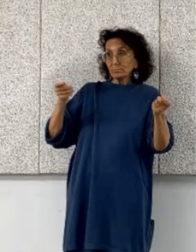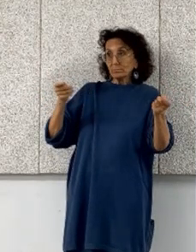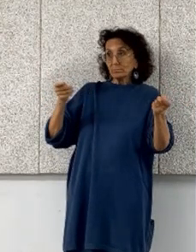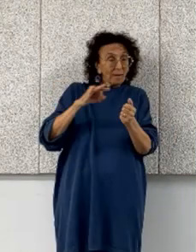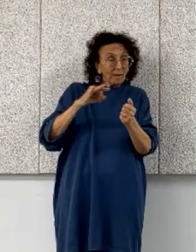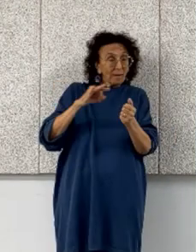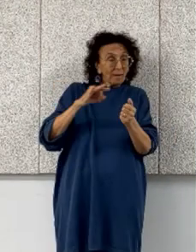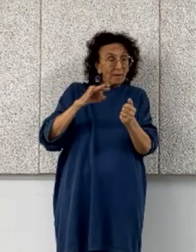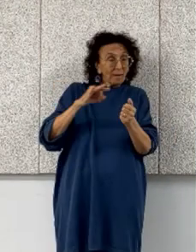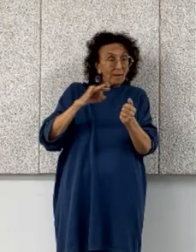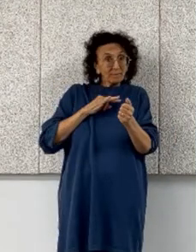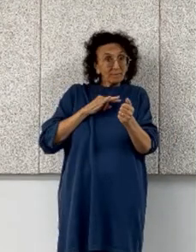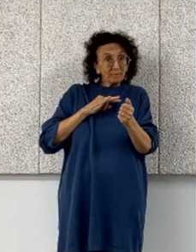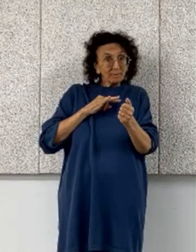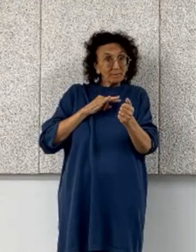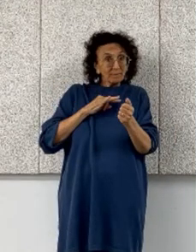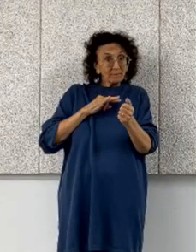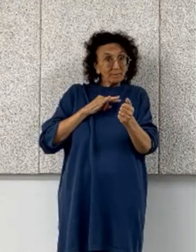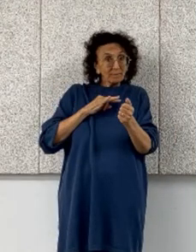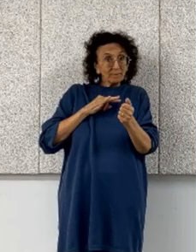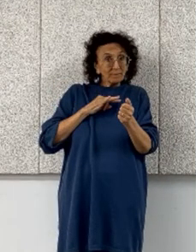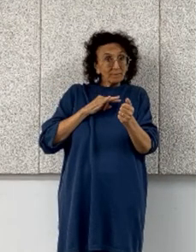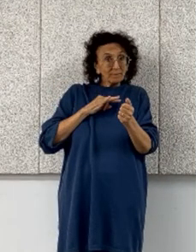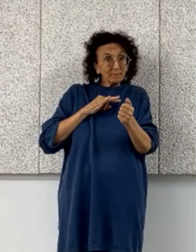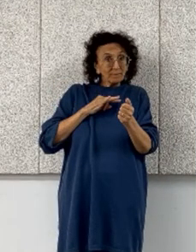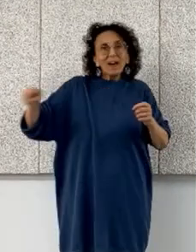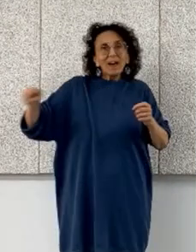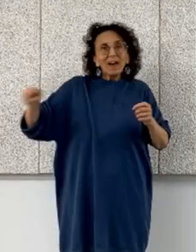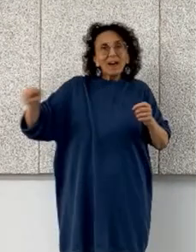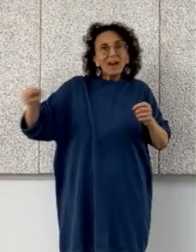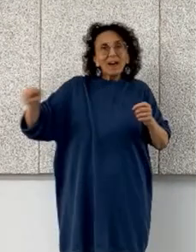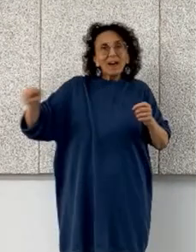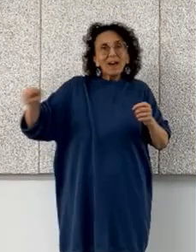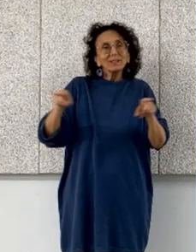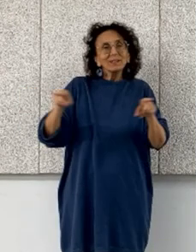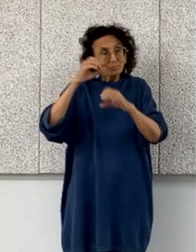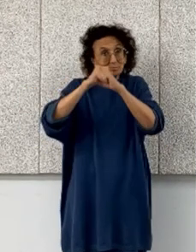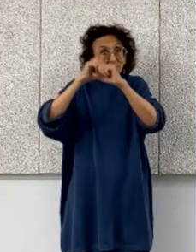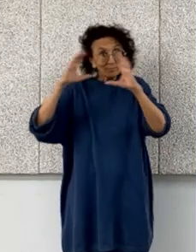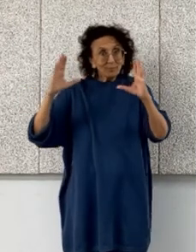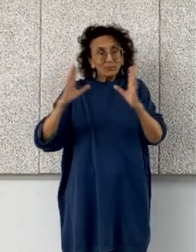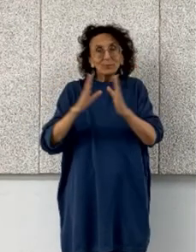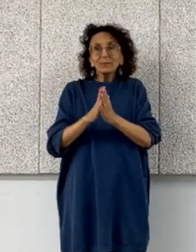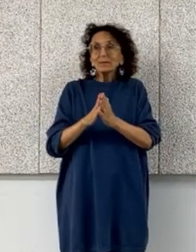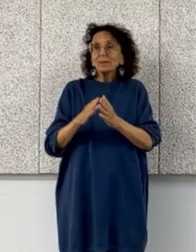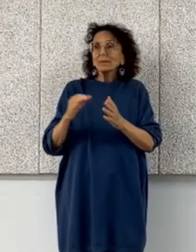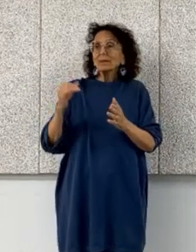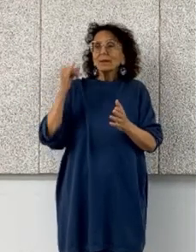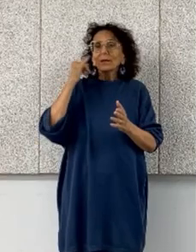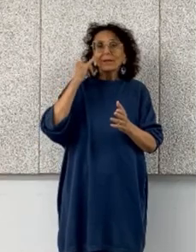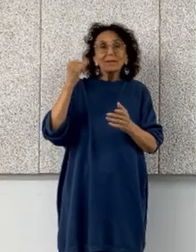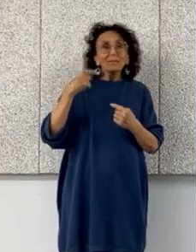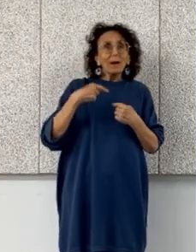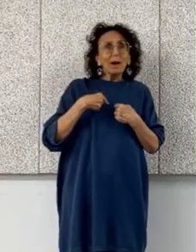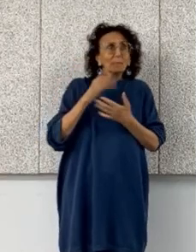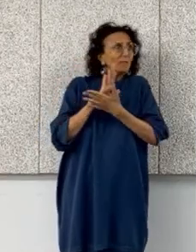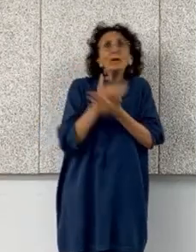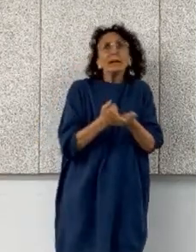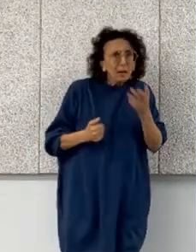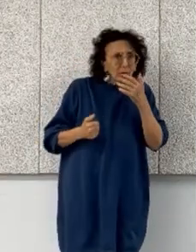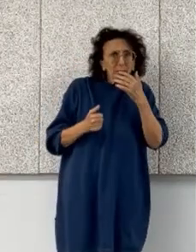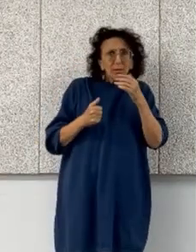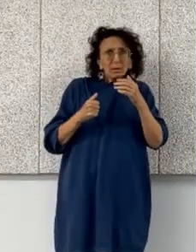way in which I would like them to work with that idea. So if I am freaked out and doing, you